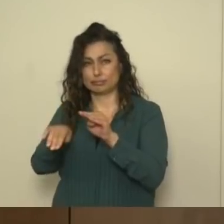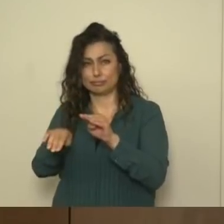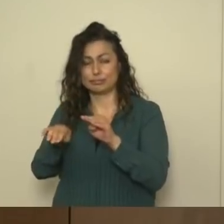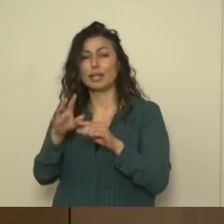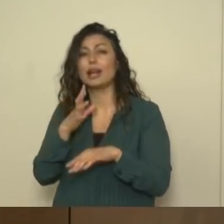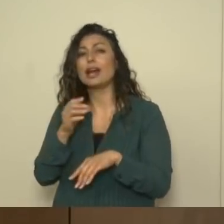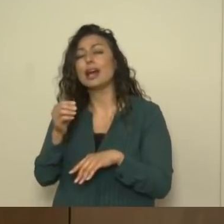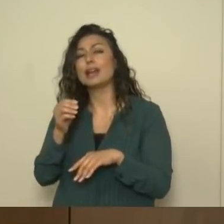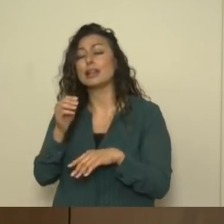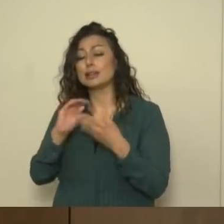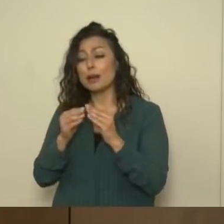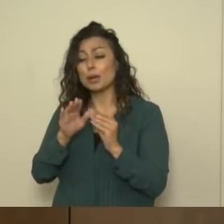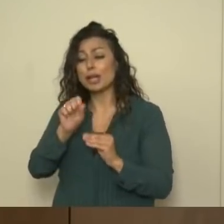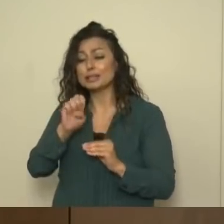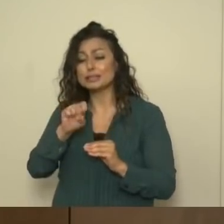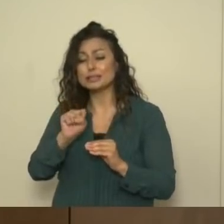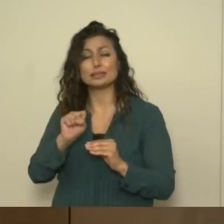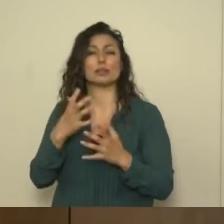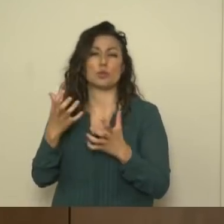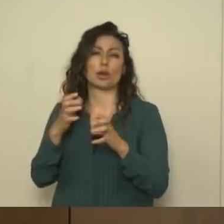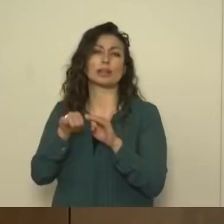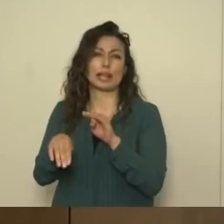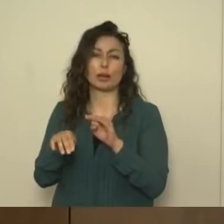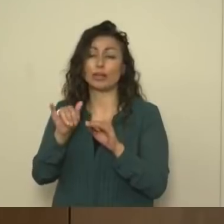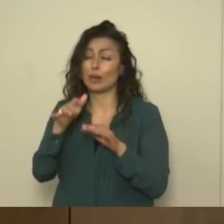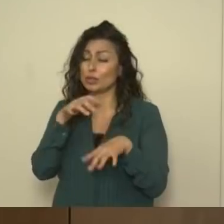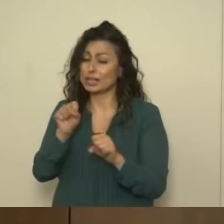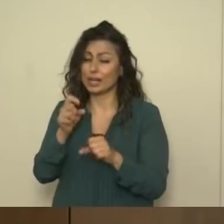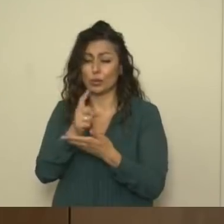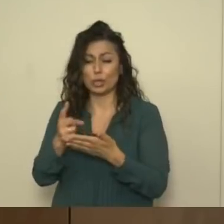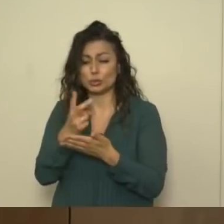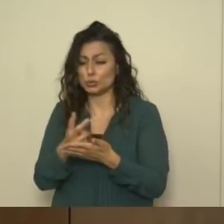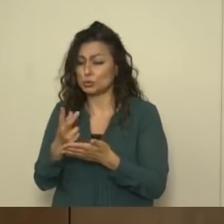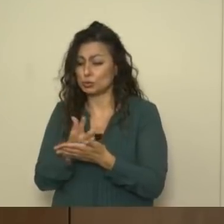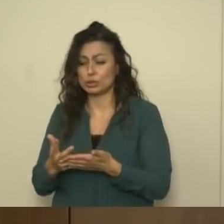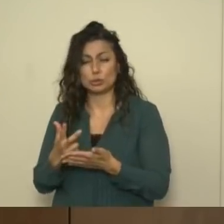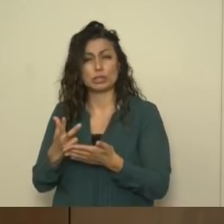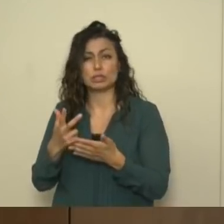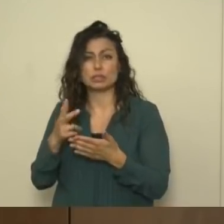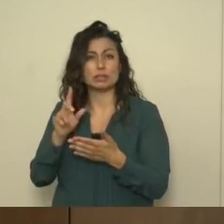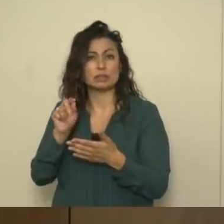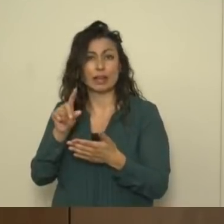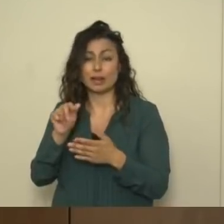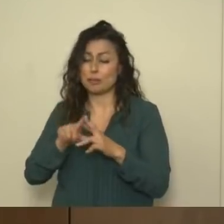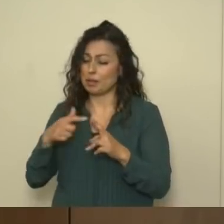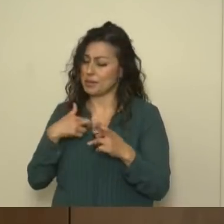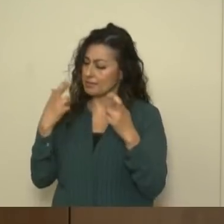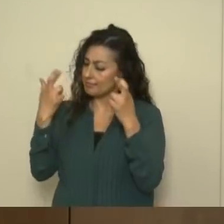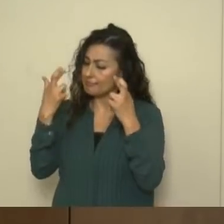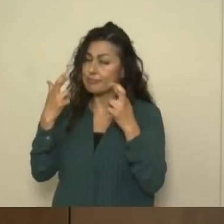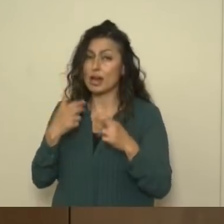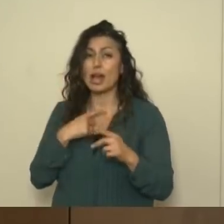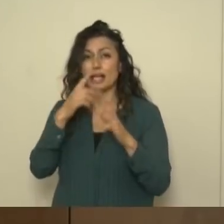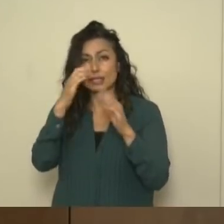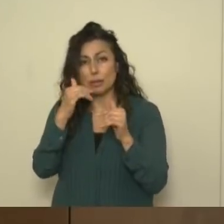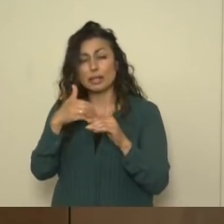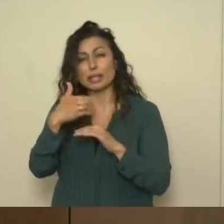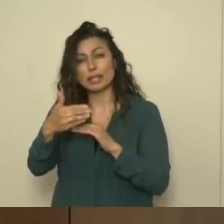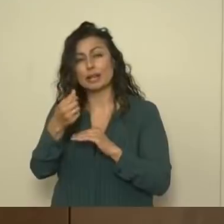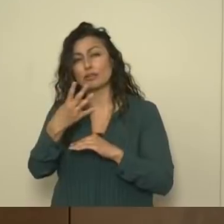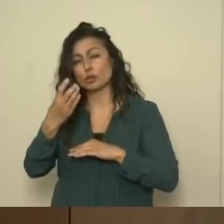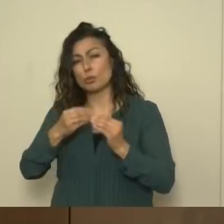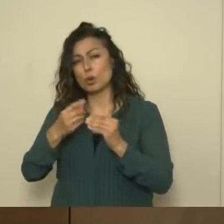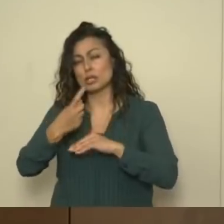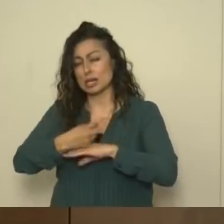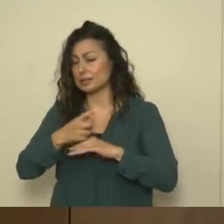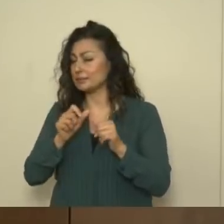number of cases come way down. And that's going to take another week or two of data. But I have my fingers crossed. But expect the next several days